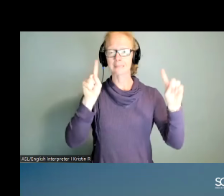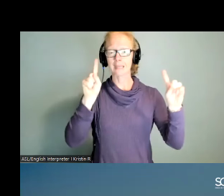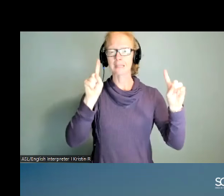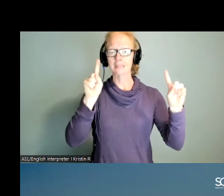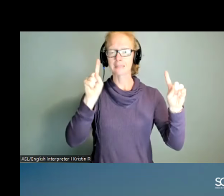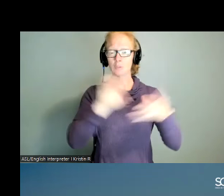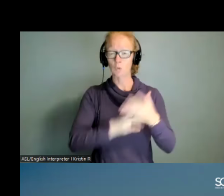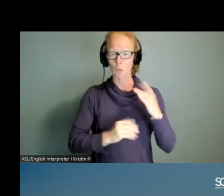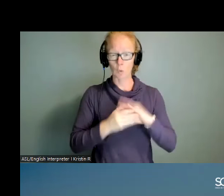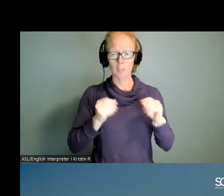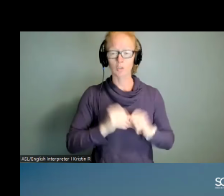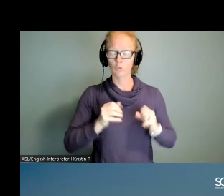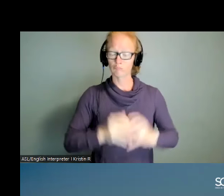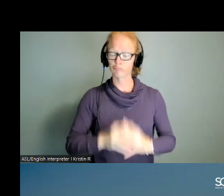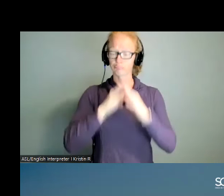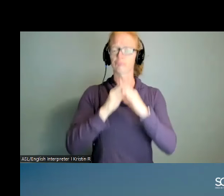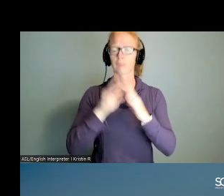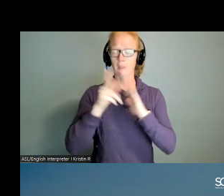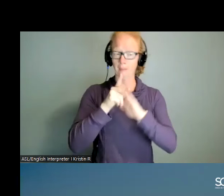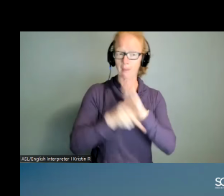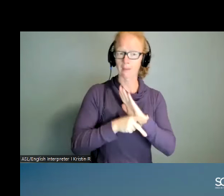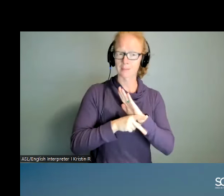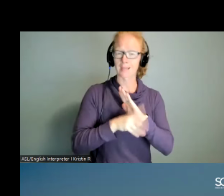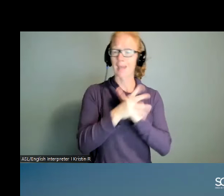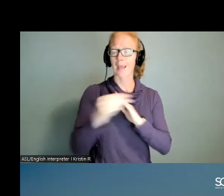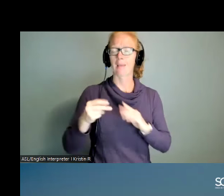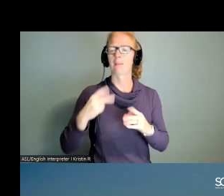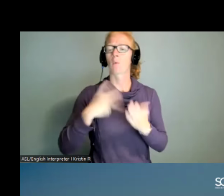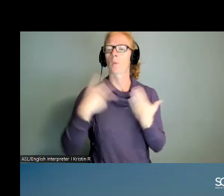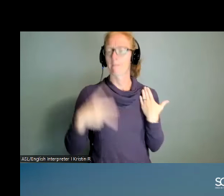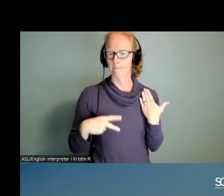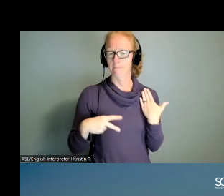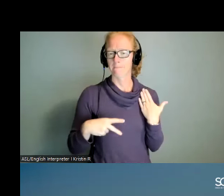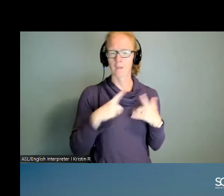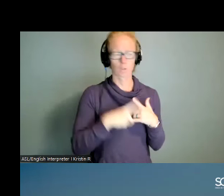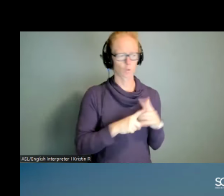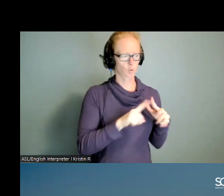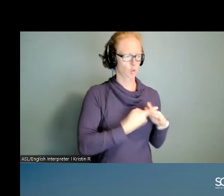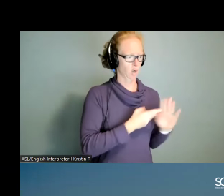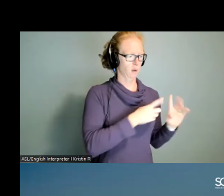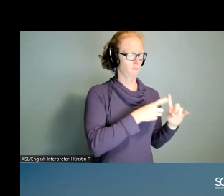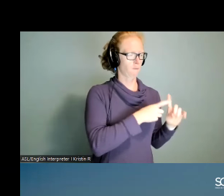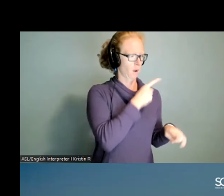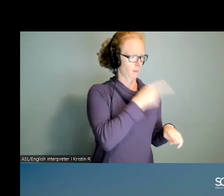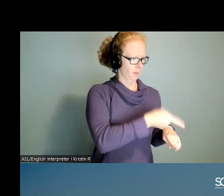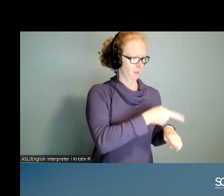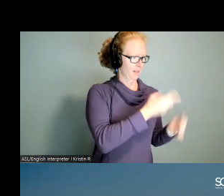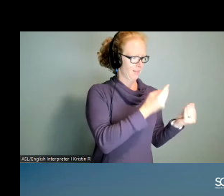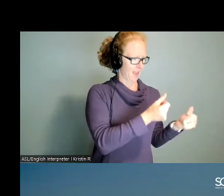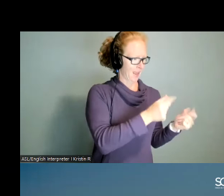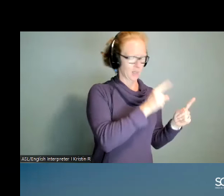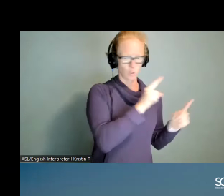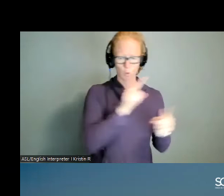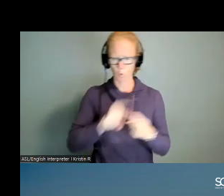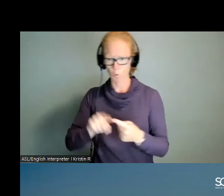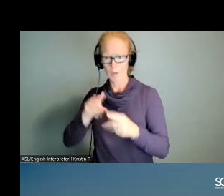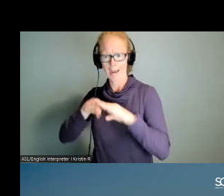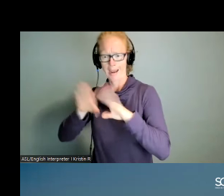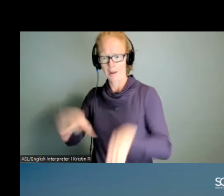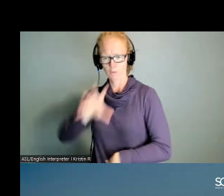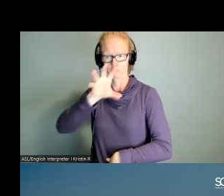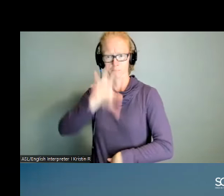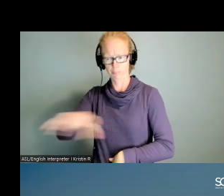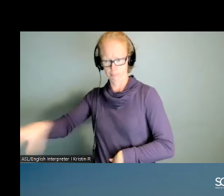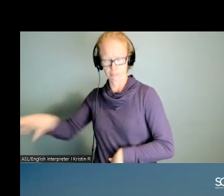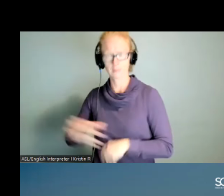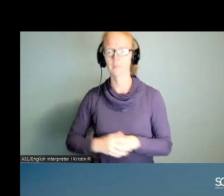measures to implement as policies and programs to initiate the site conversion process. So why is it needed? Well,